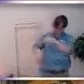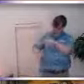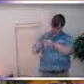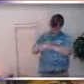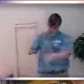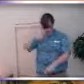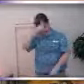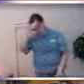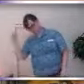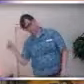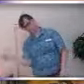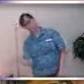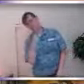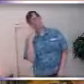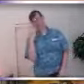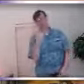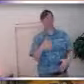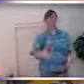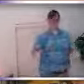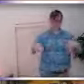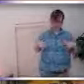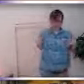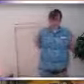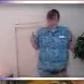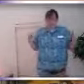we are, and we're introduced to fear.